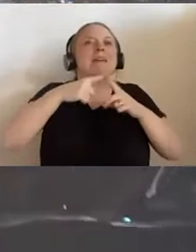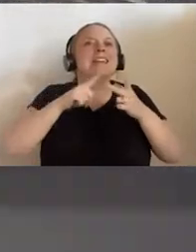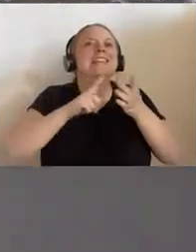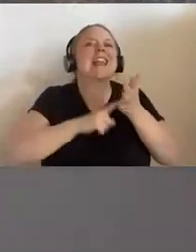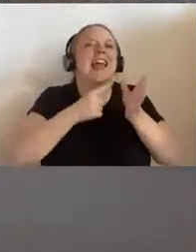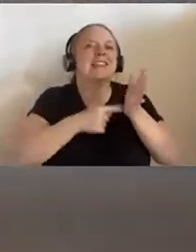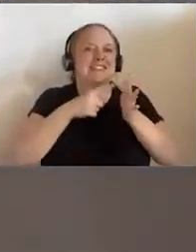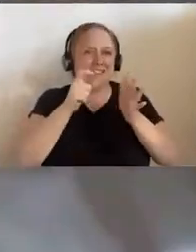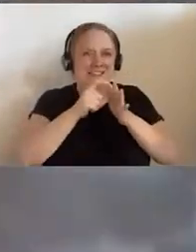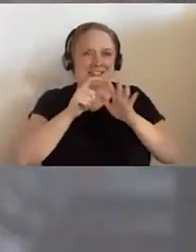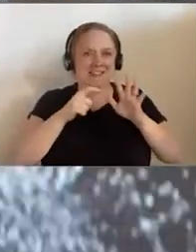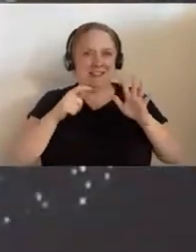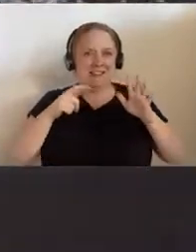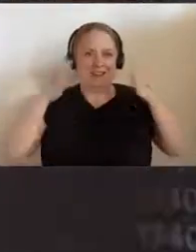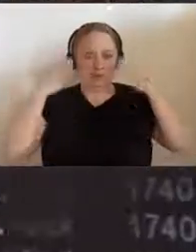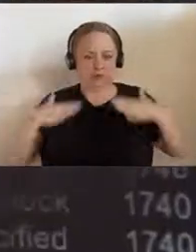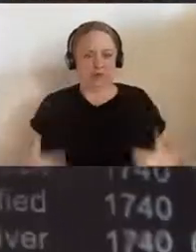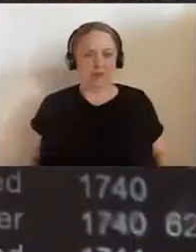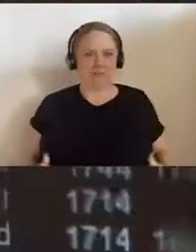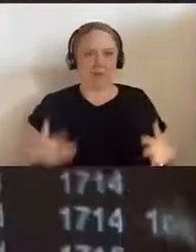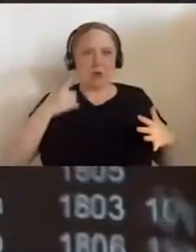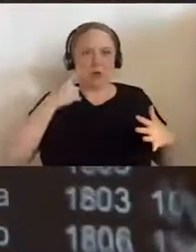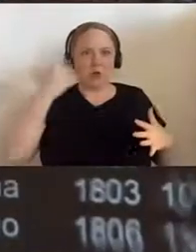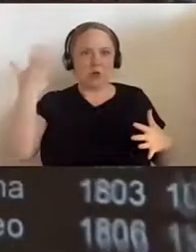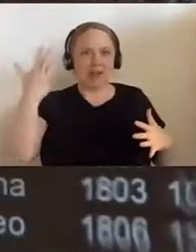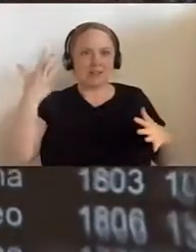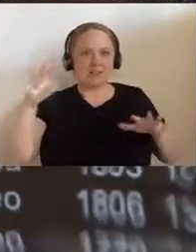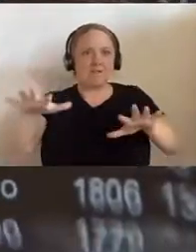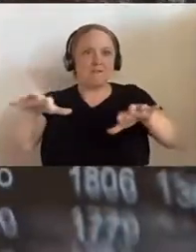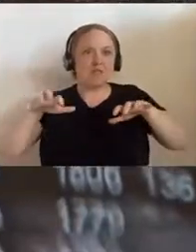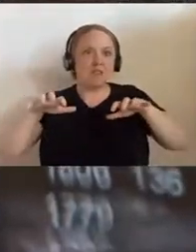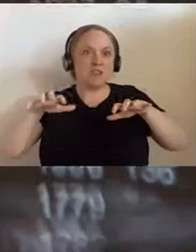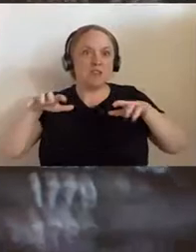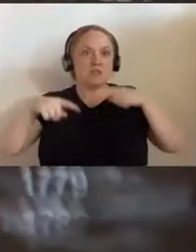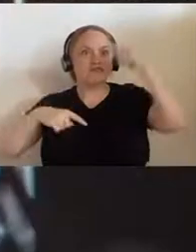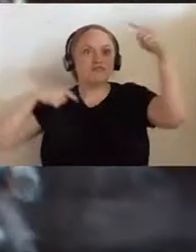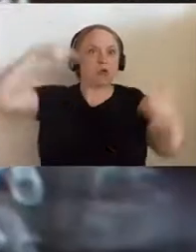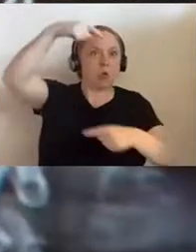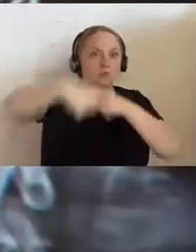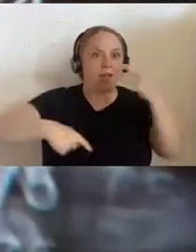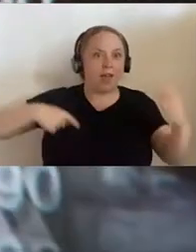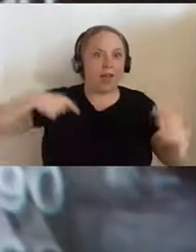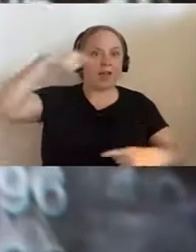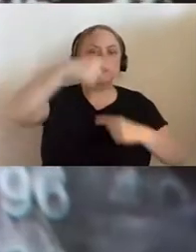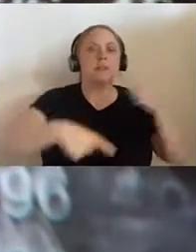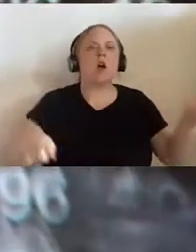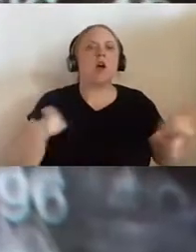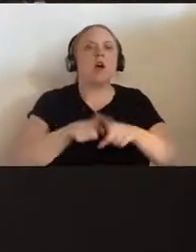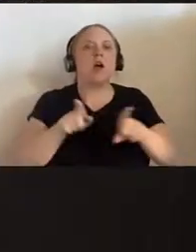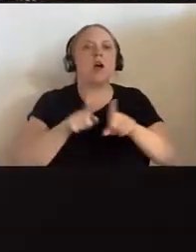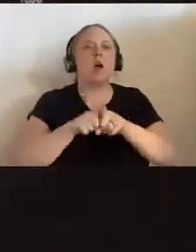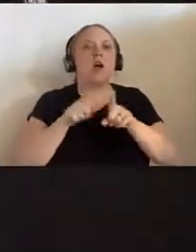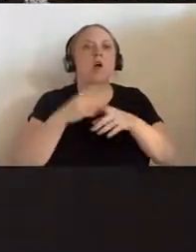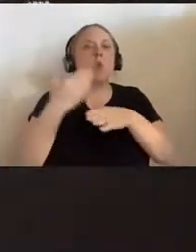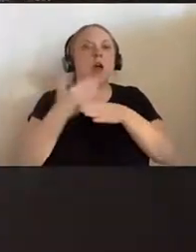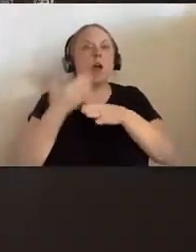to use your hand with a sensor to freeze and rotate in space. It also involves work by a recent graduate,